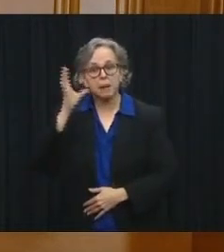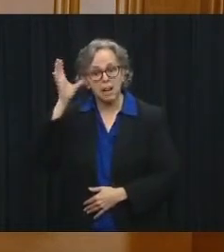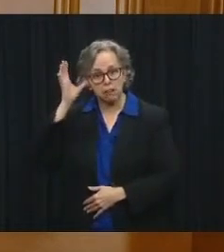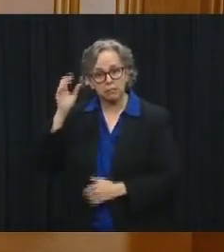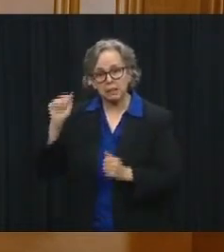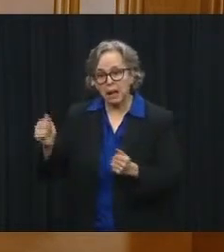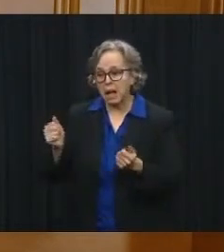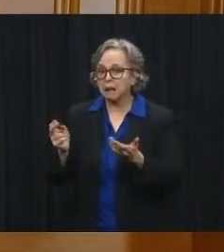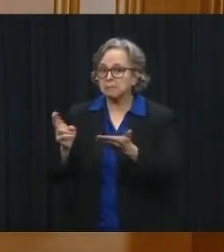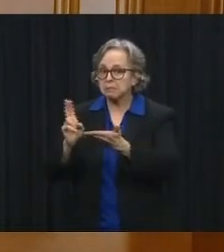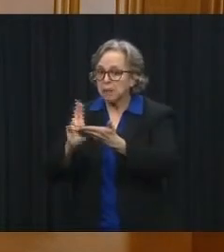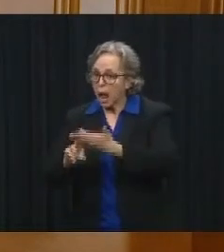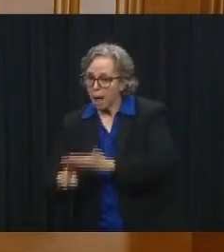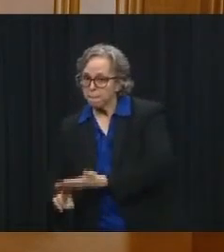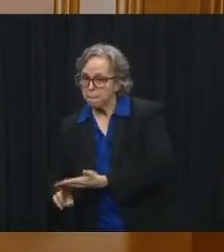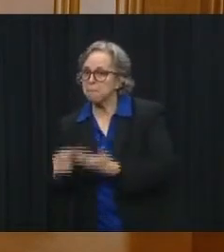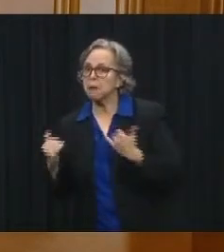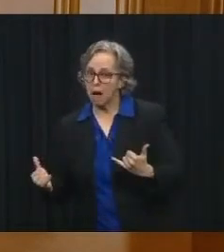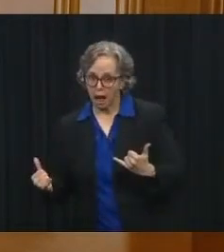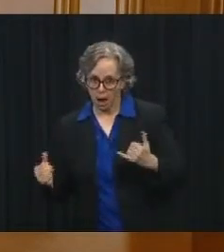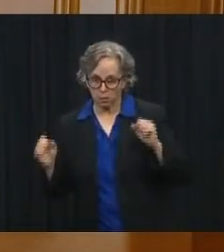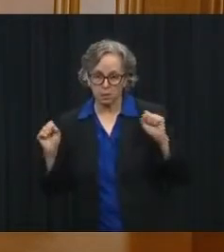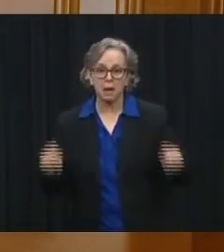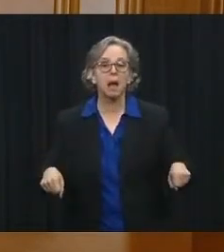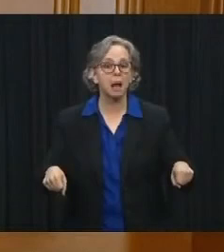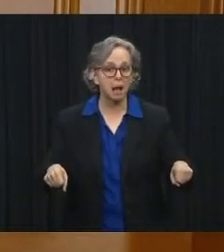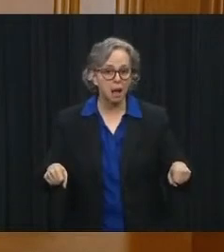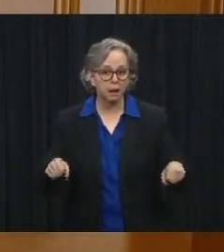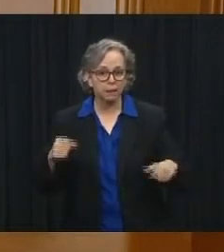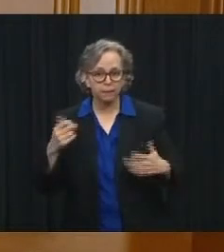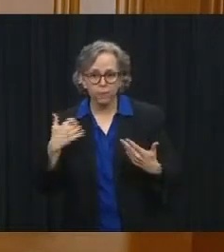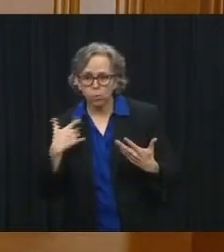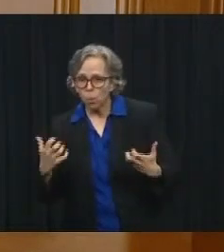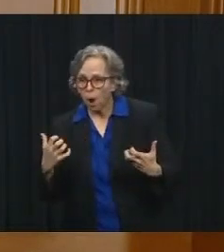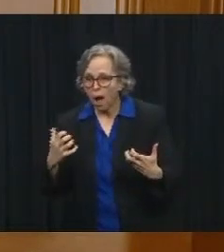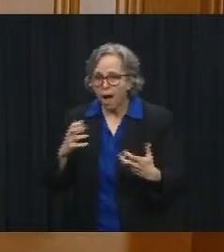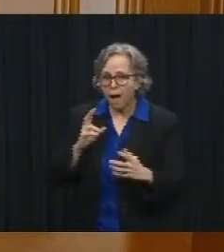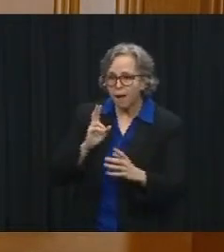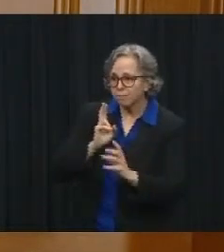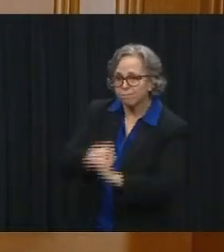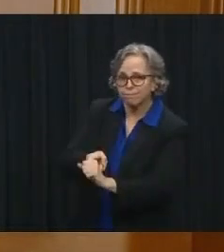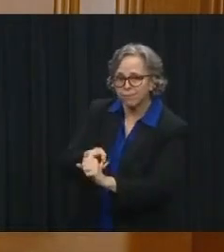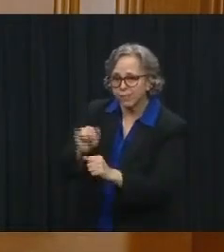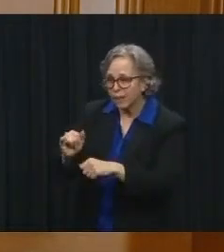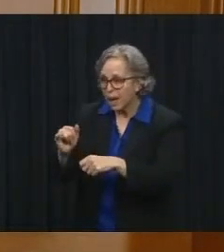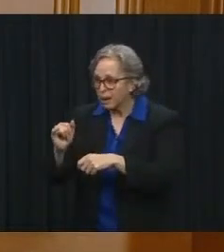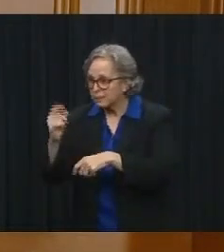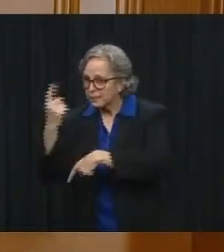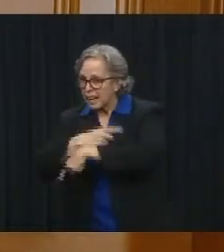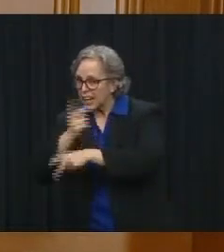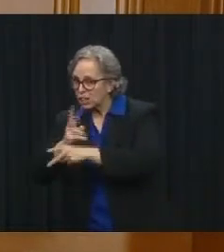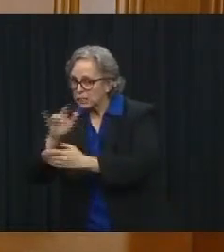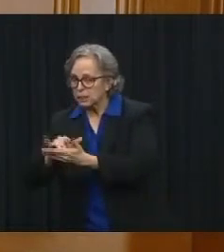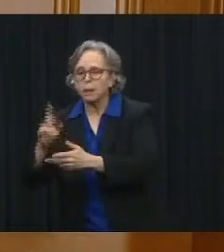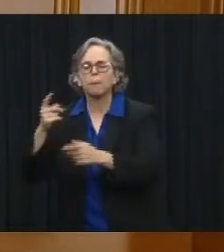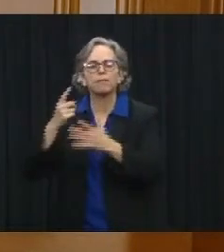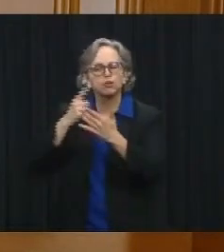And a list of all licensed facilities you can see at the same spot,